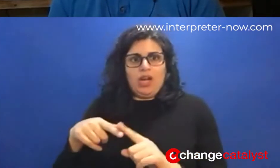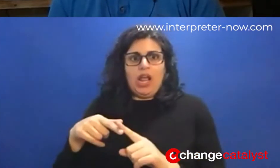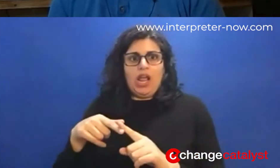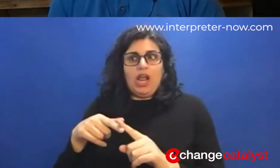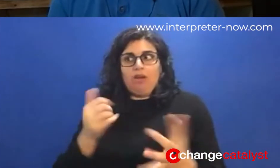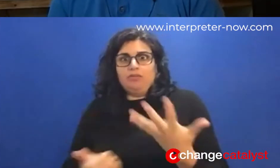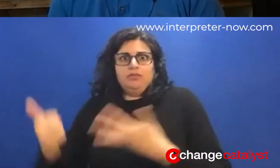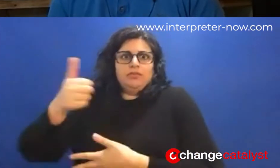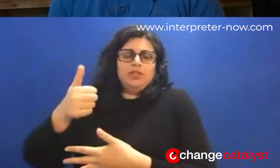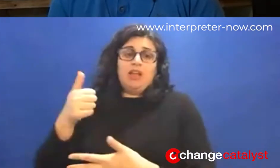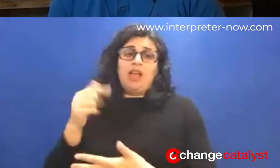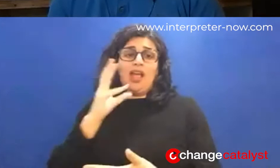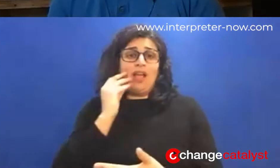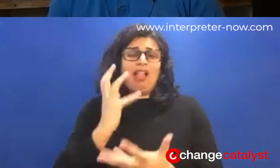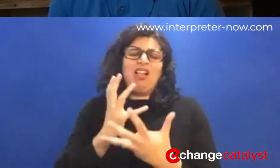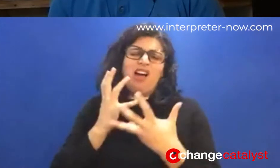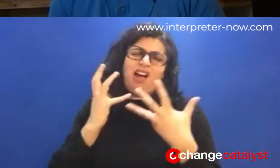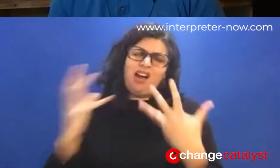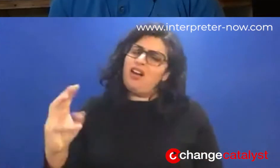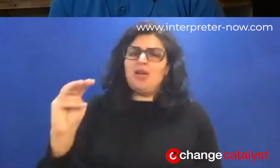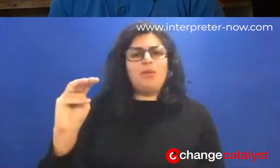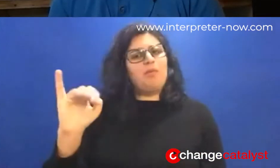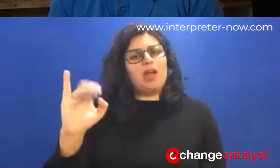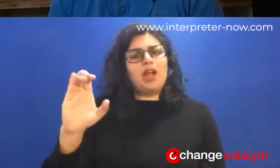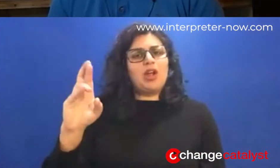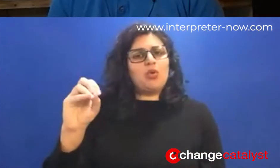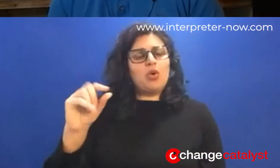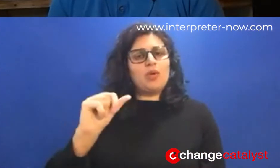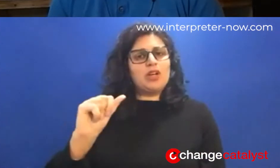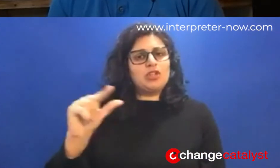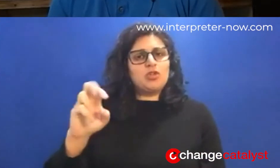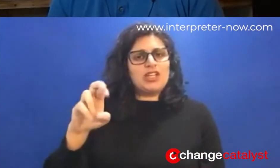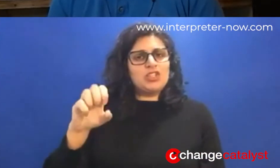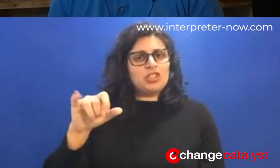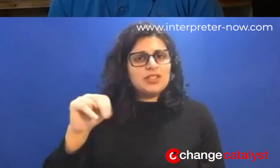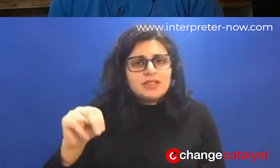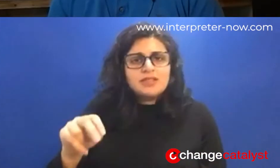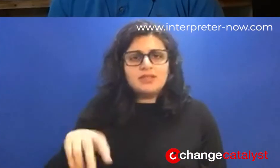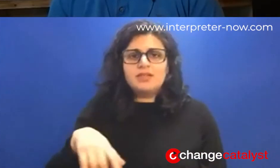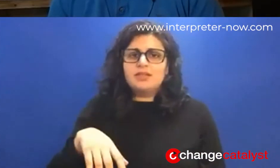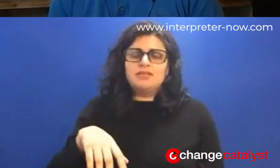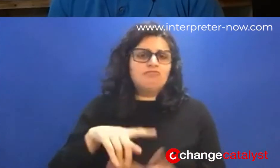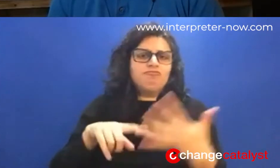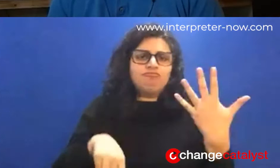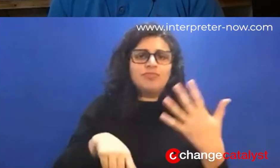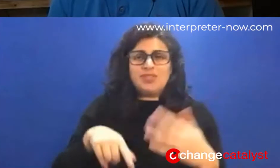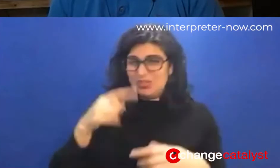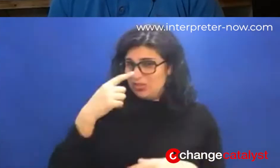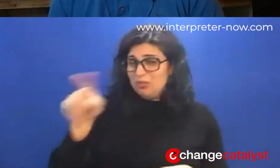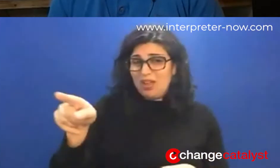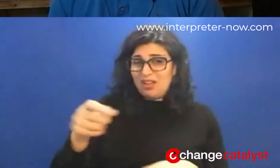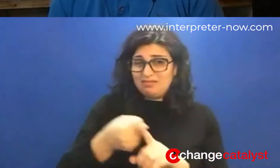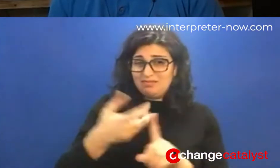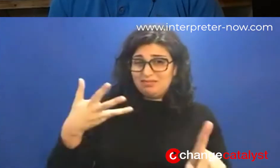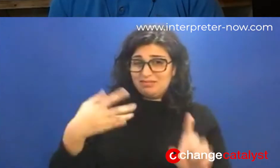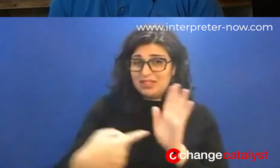I experienced a ton of microaggressions and systemic barriers and biases. And so could you maybe give an example of